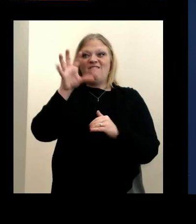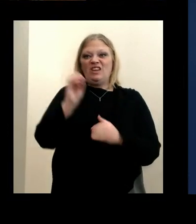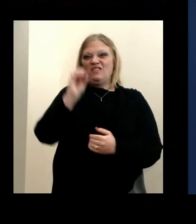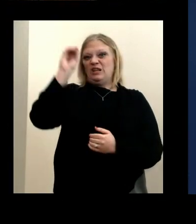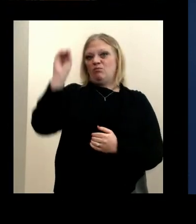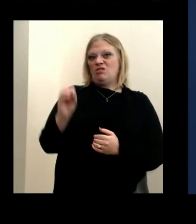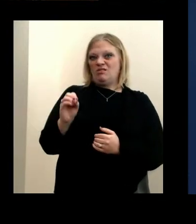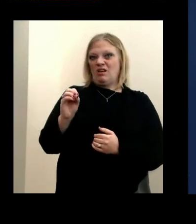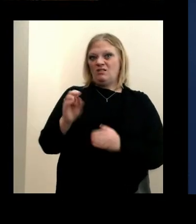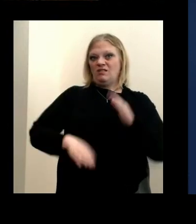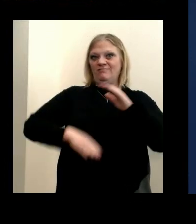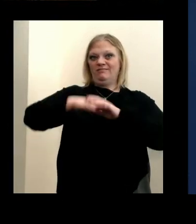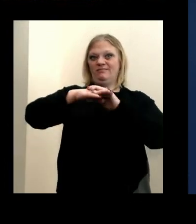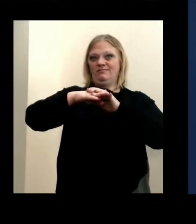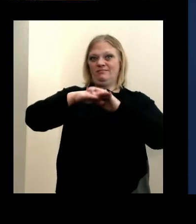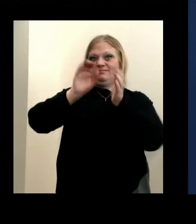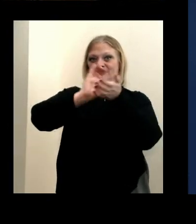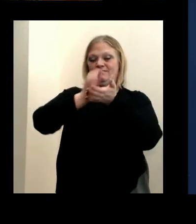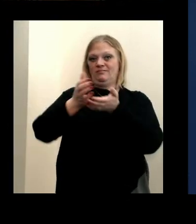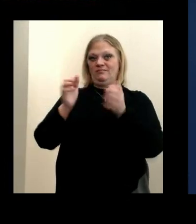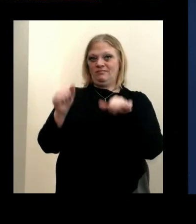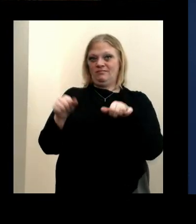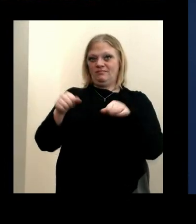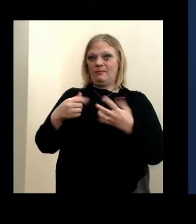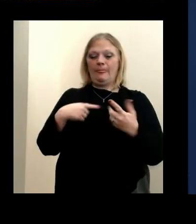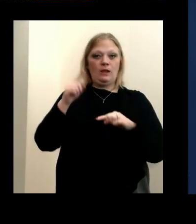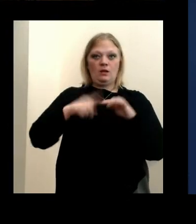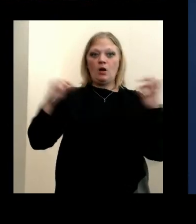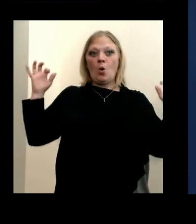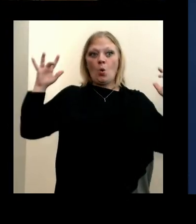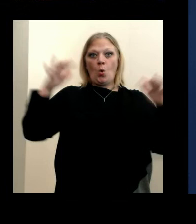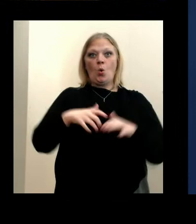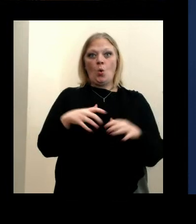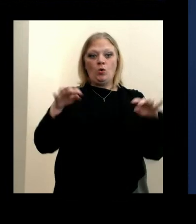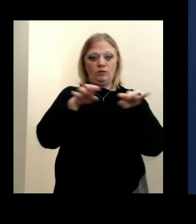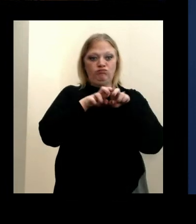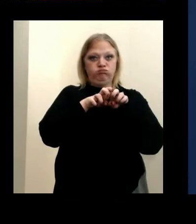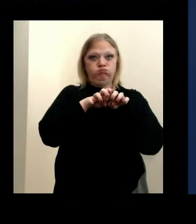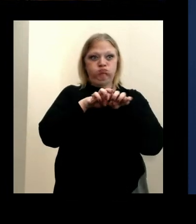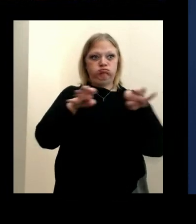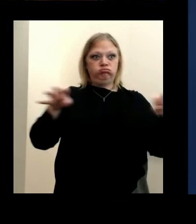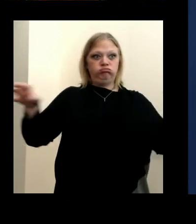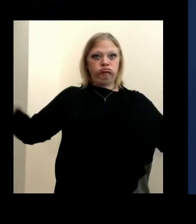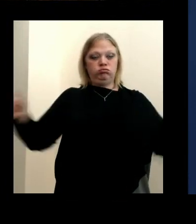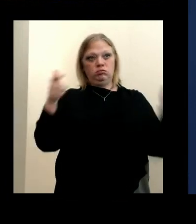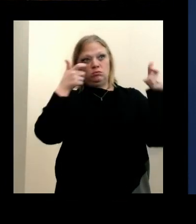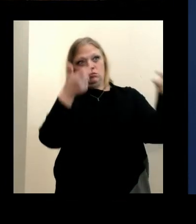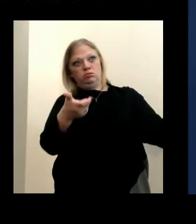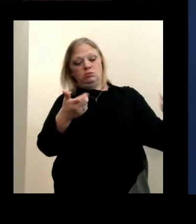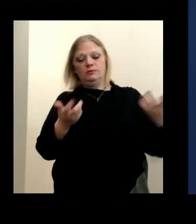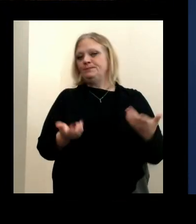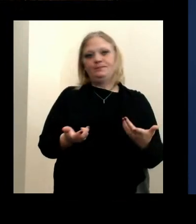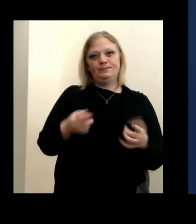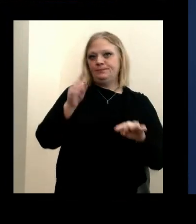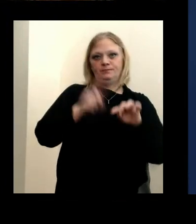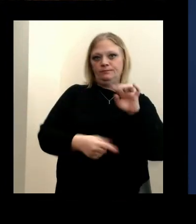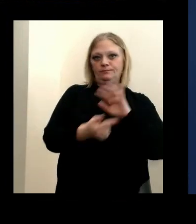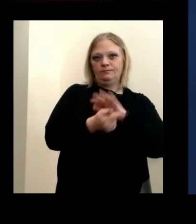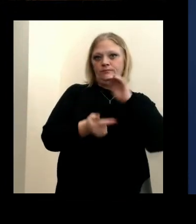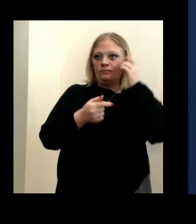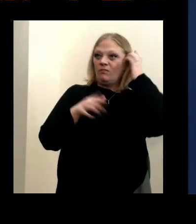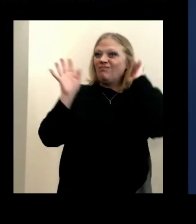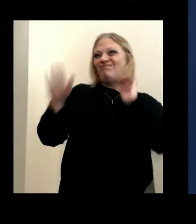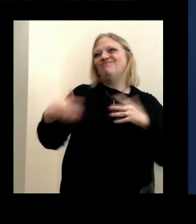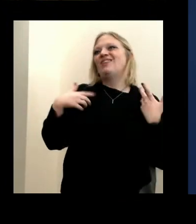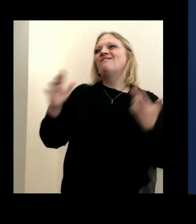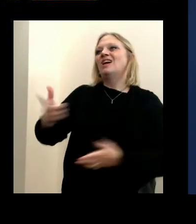their capacity. So it cannot be a crowded spectator game. Also, people thinking, well, I'm vaccinated,